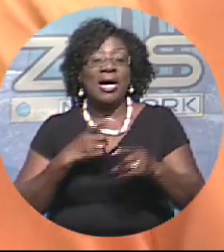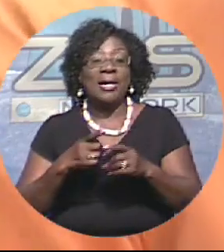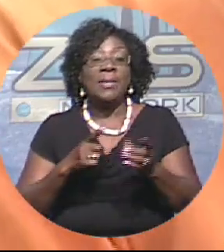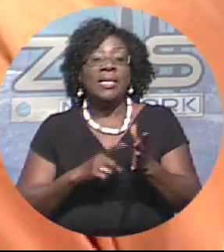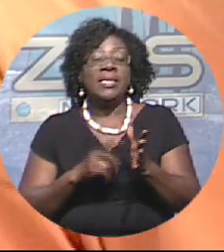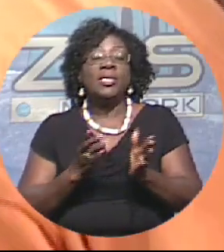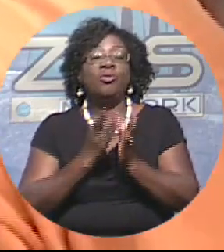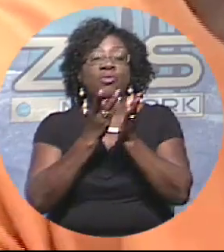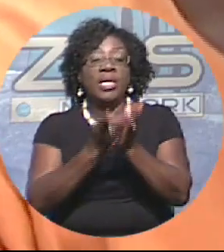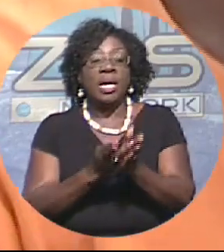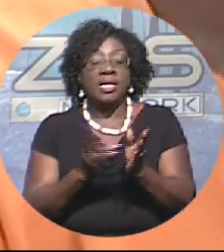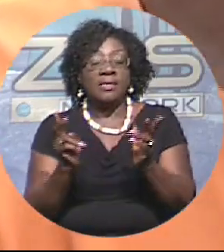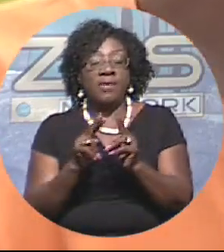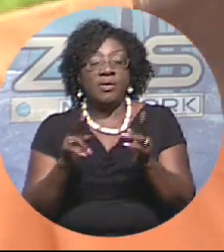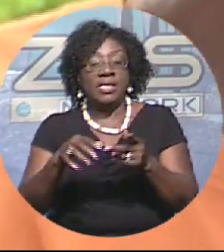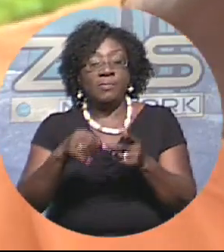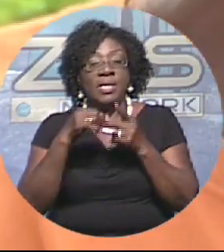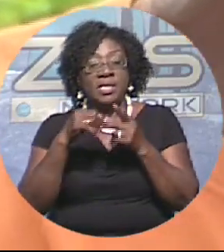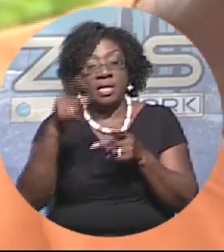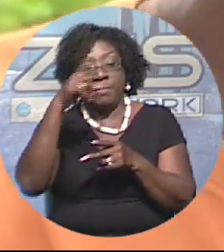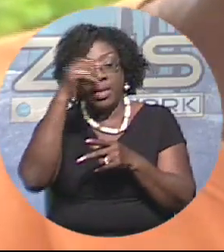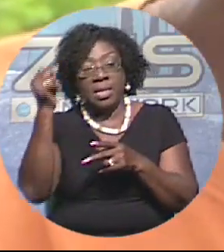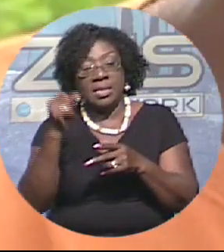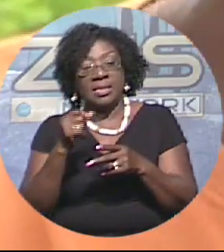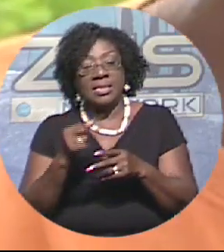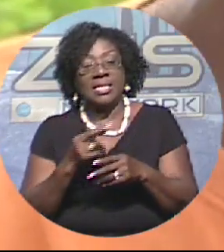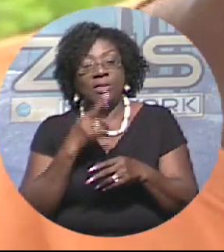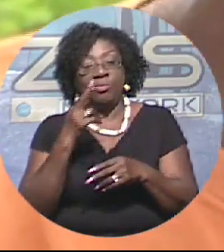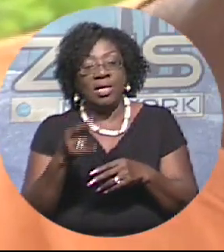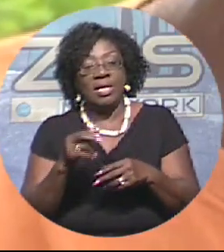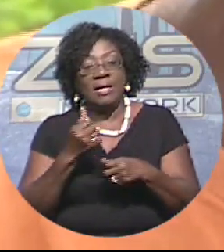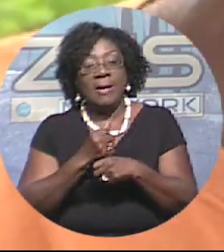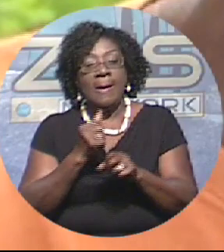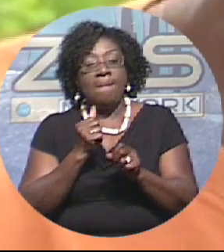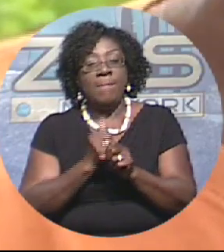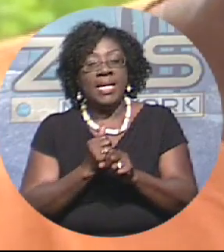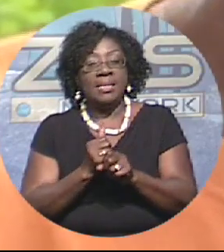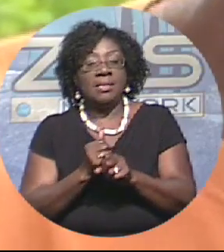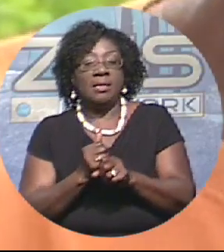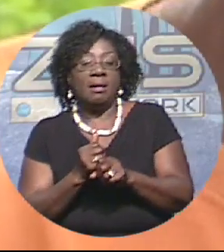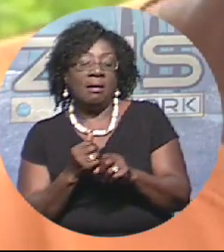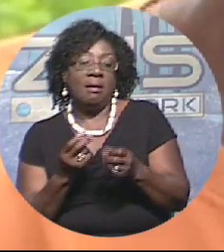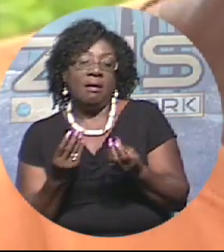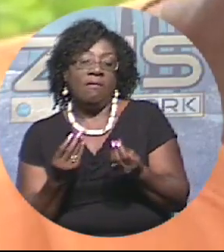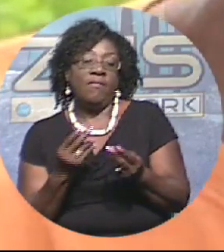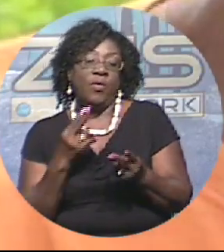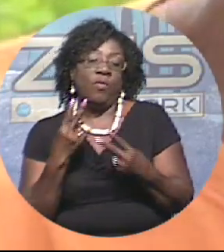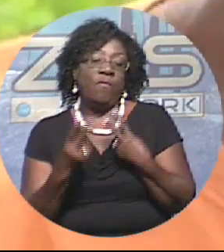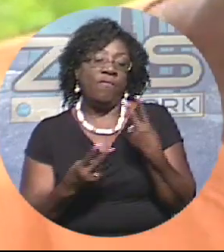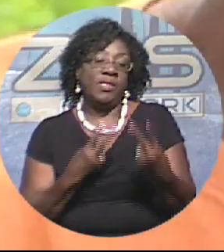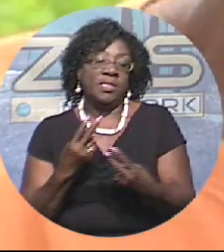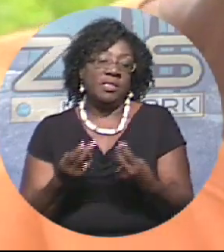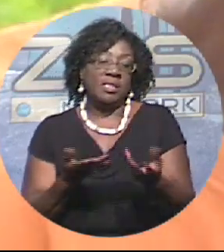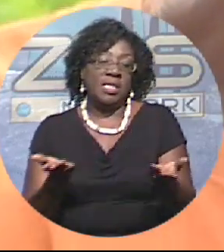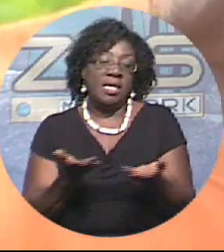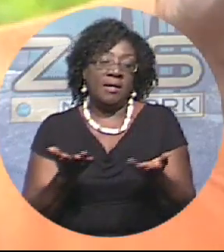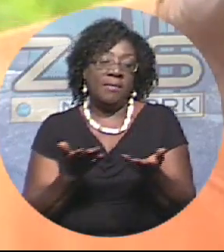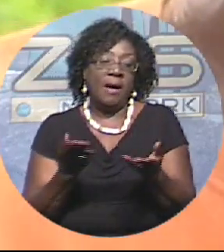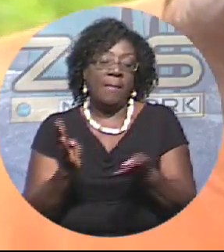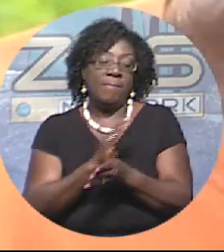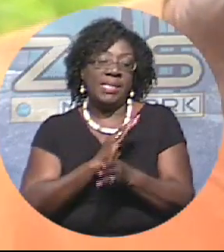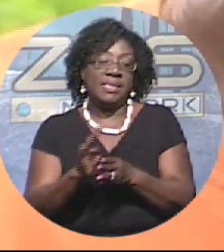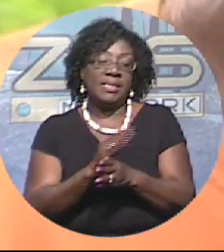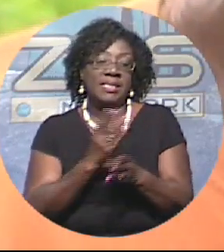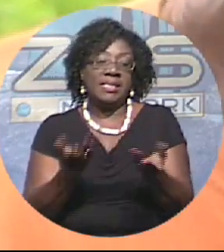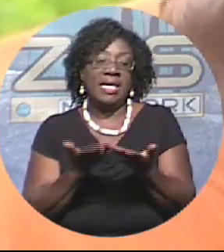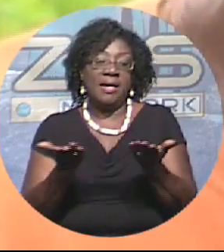special because it really make the few businesses in Black Point able to